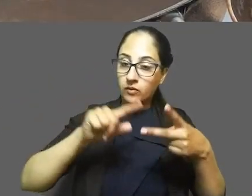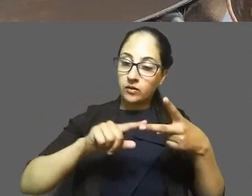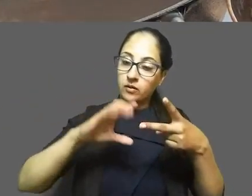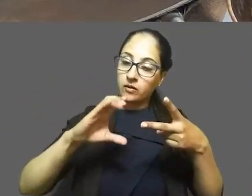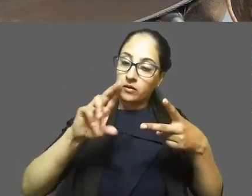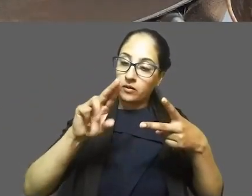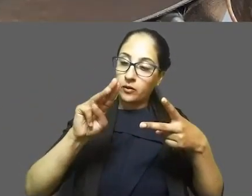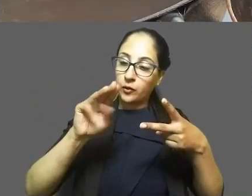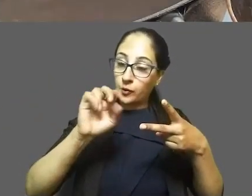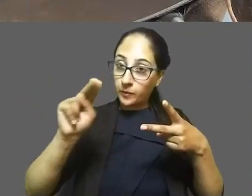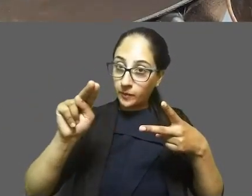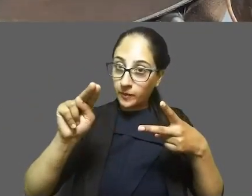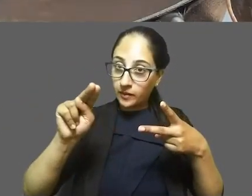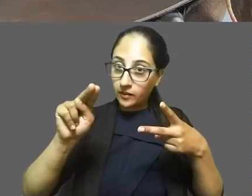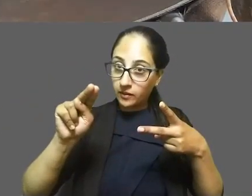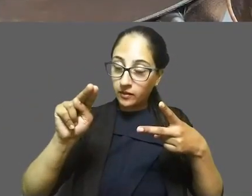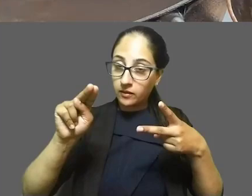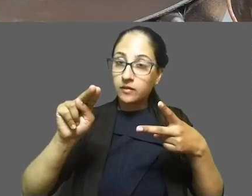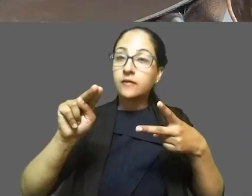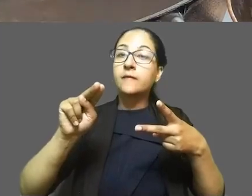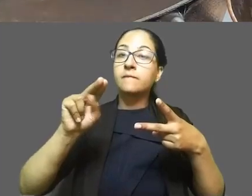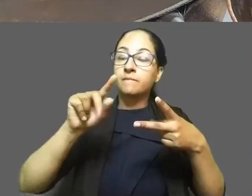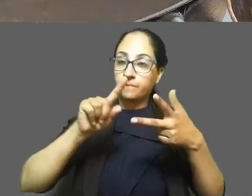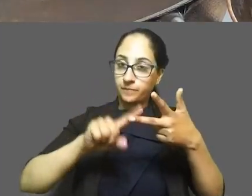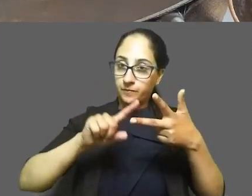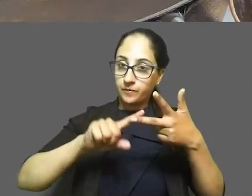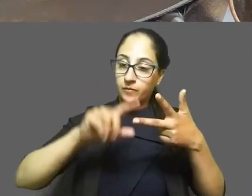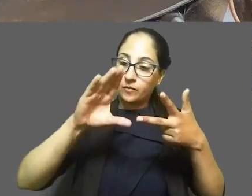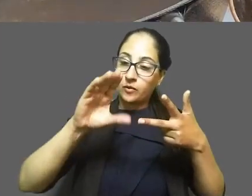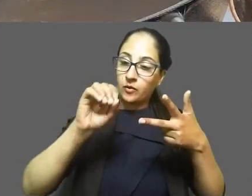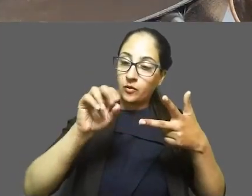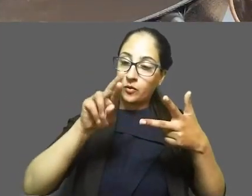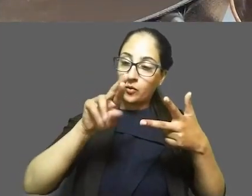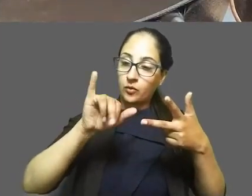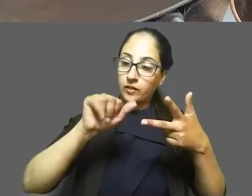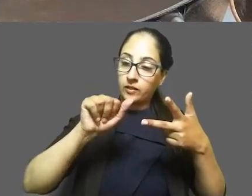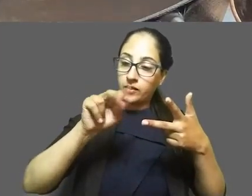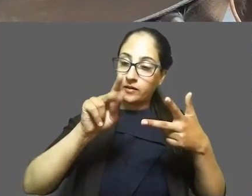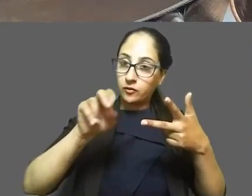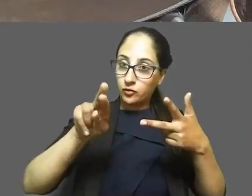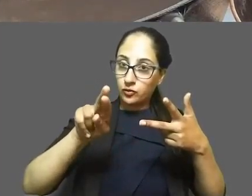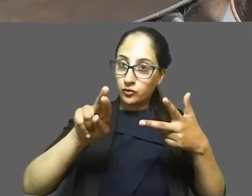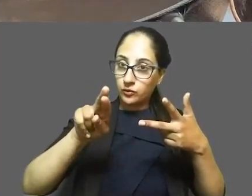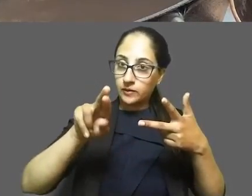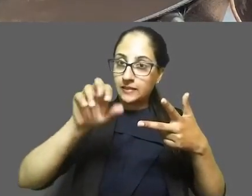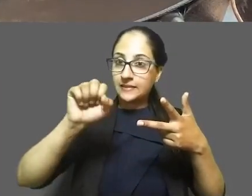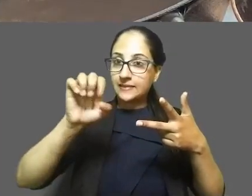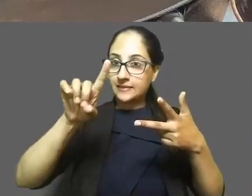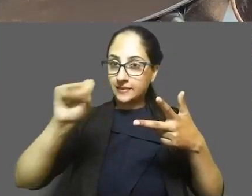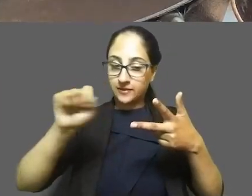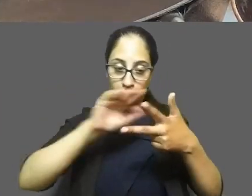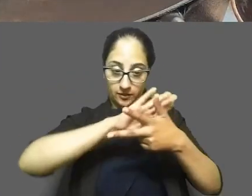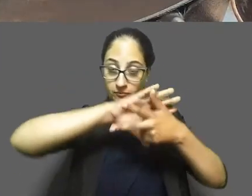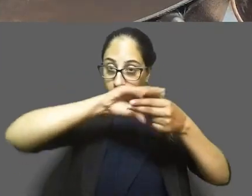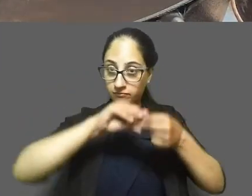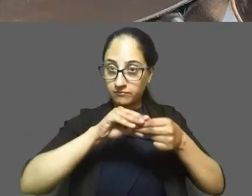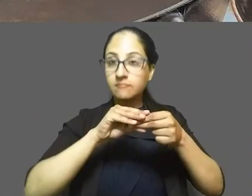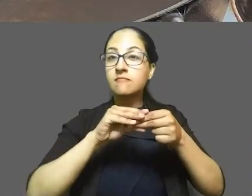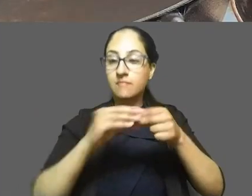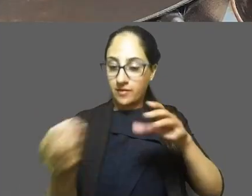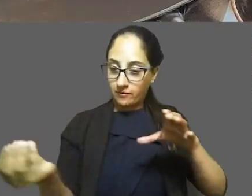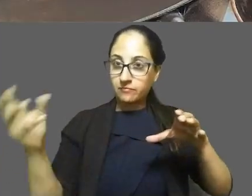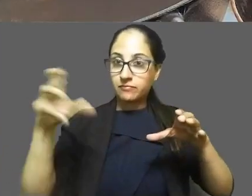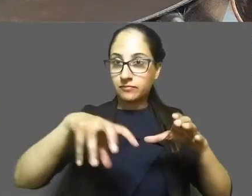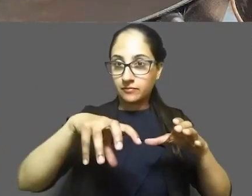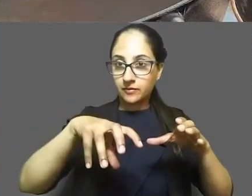And I can smell that right away. You know, as soon as I added that, and you